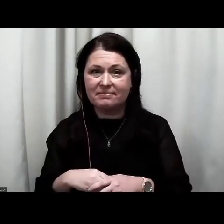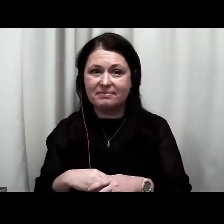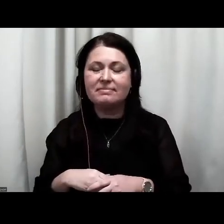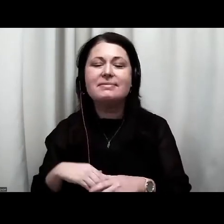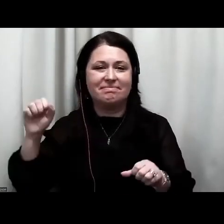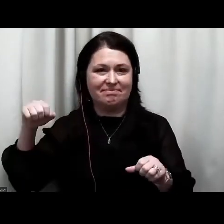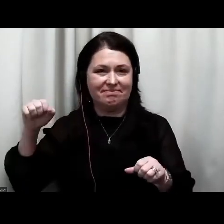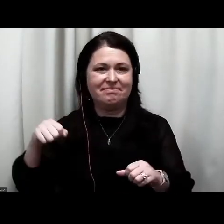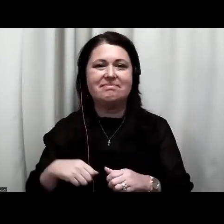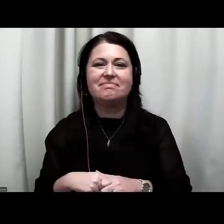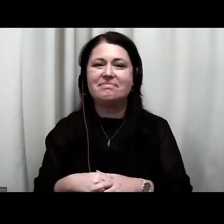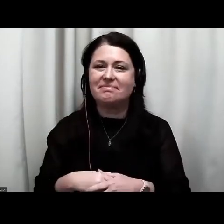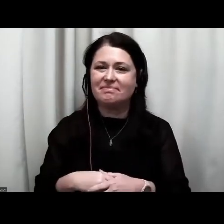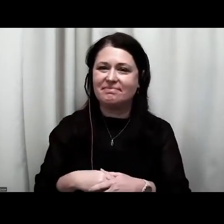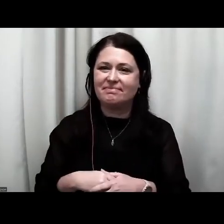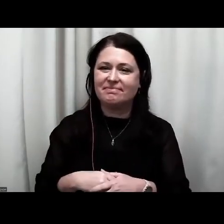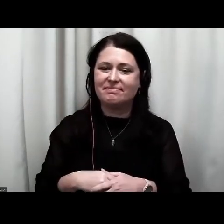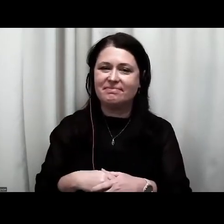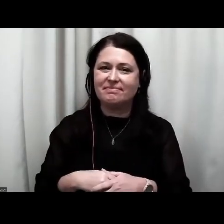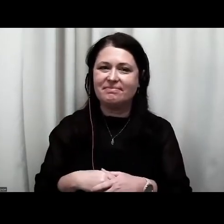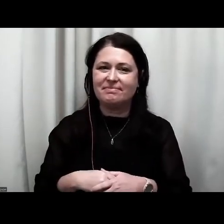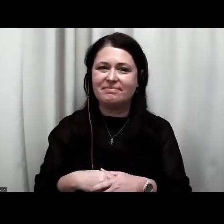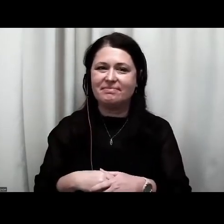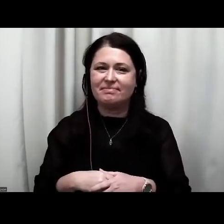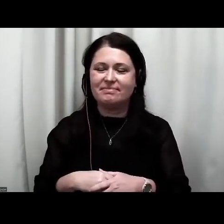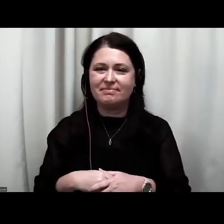Yes, we can. Okay, great.